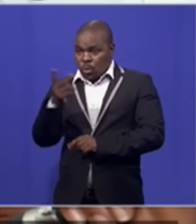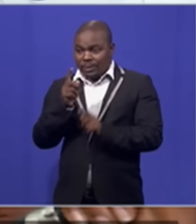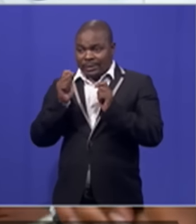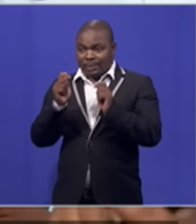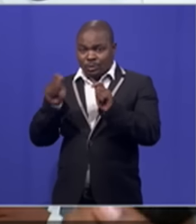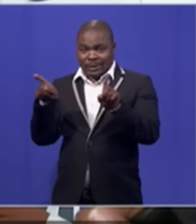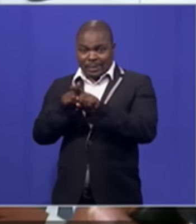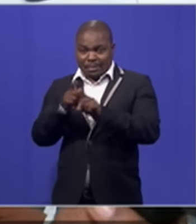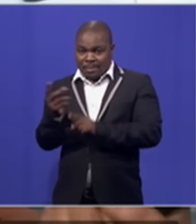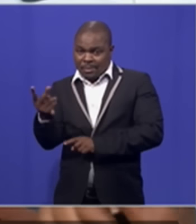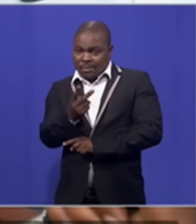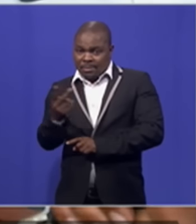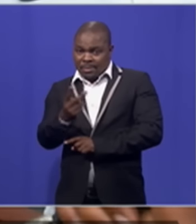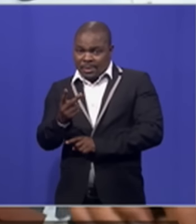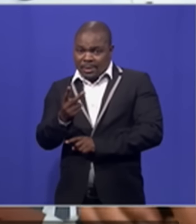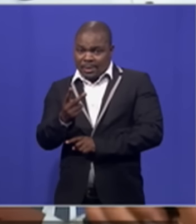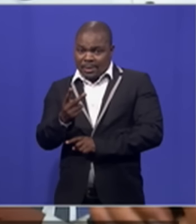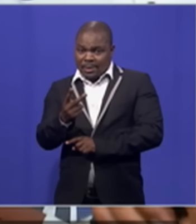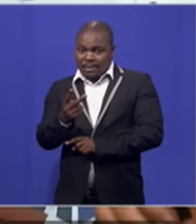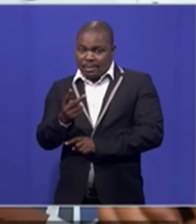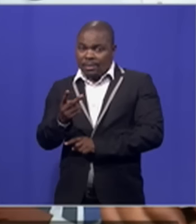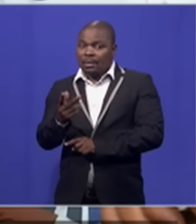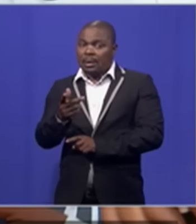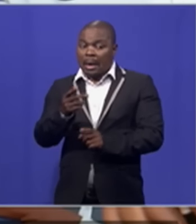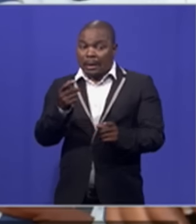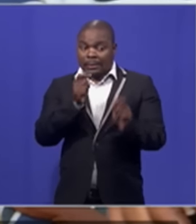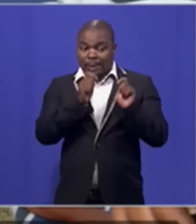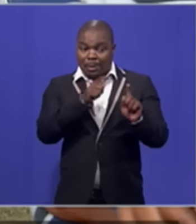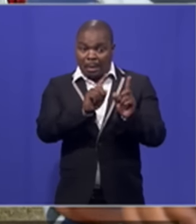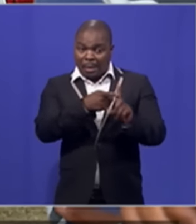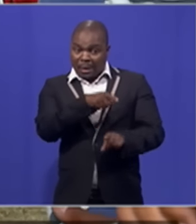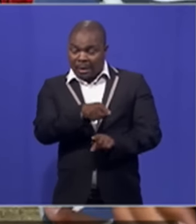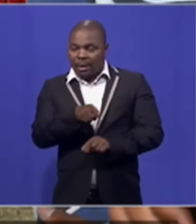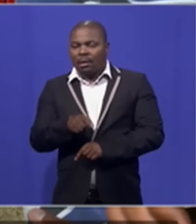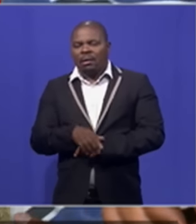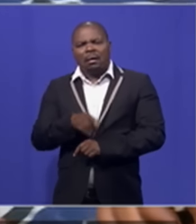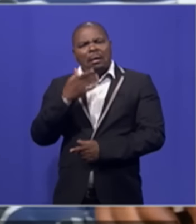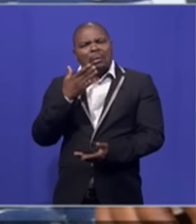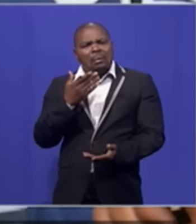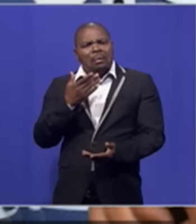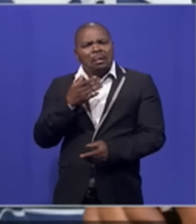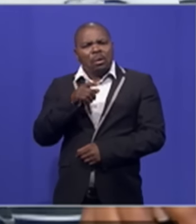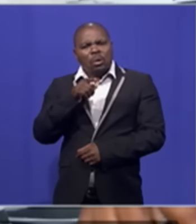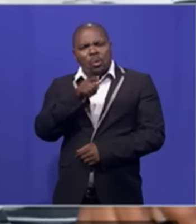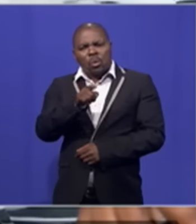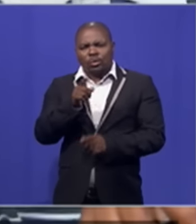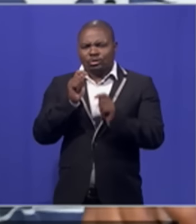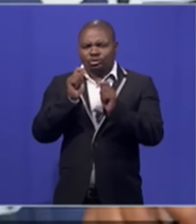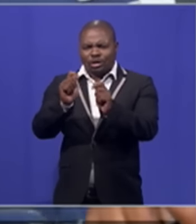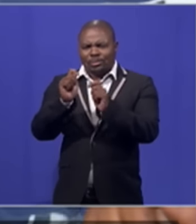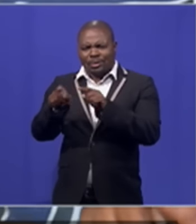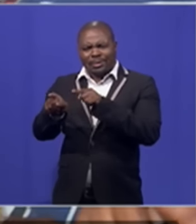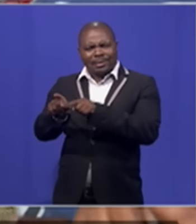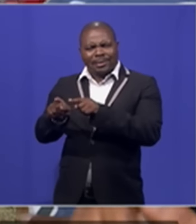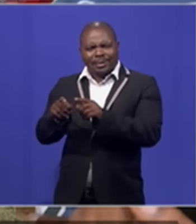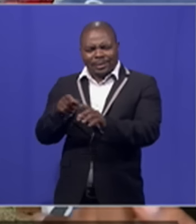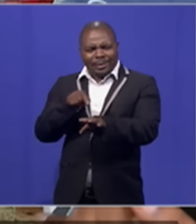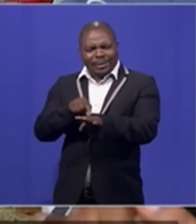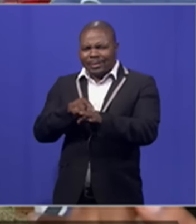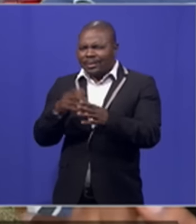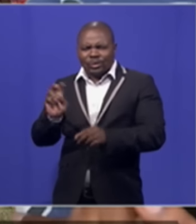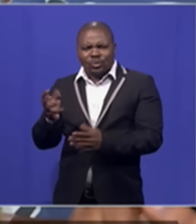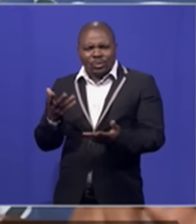Puleng yona transport e re boneng hore ke ne kotsing re hlalosetse ka hore ono tlwaetse transport e le transport e